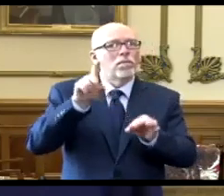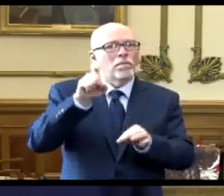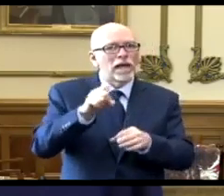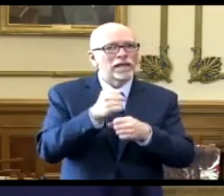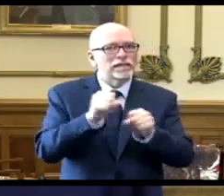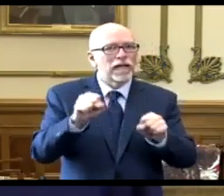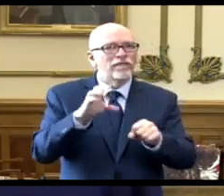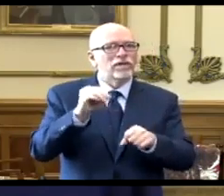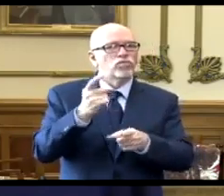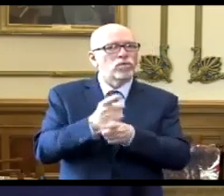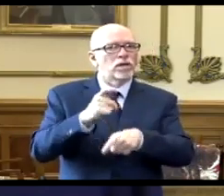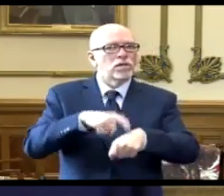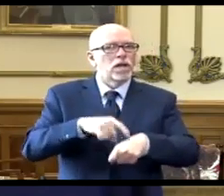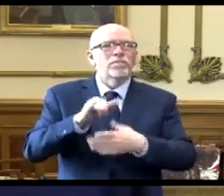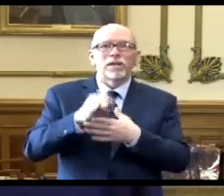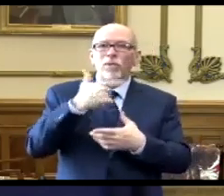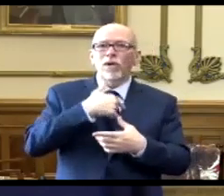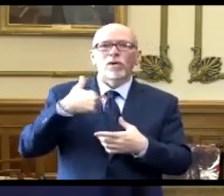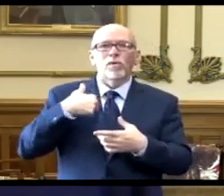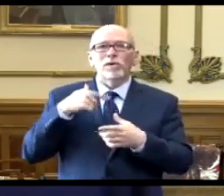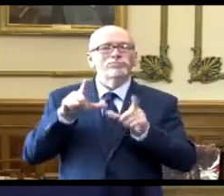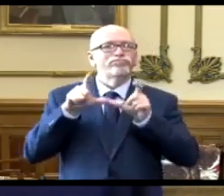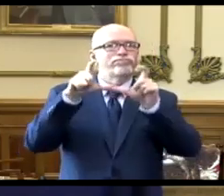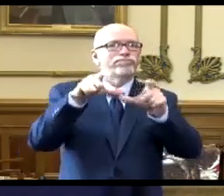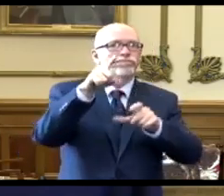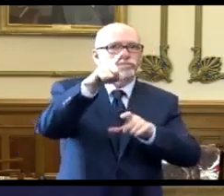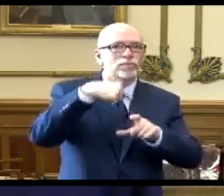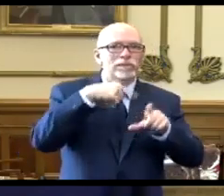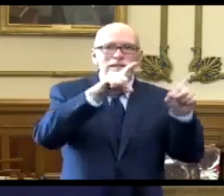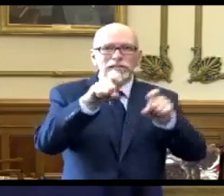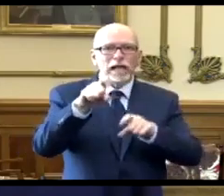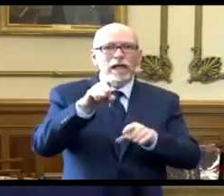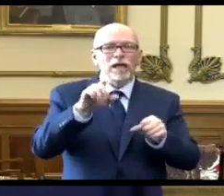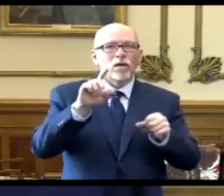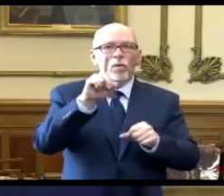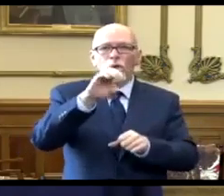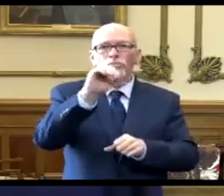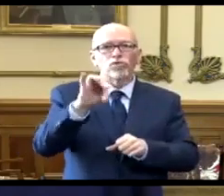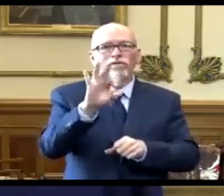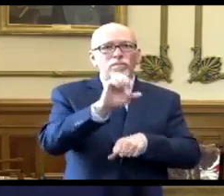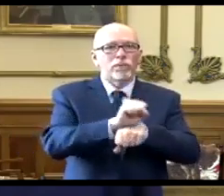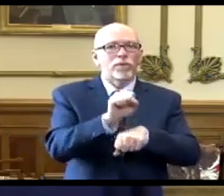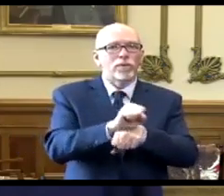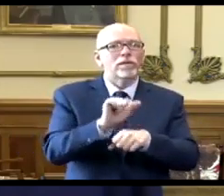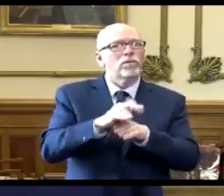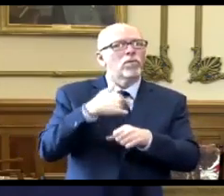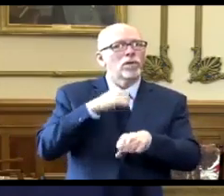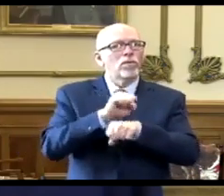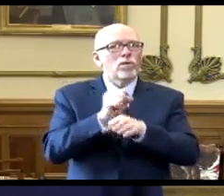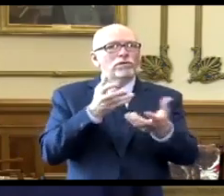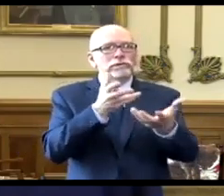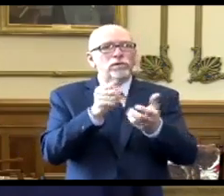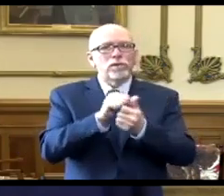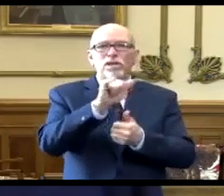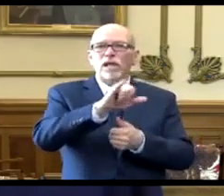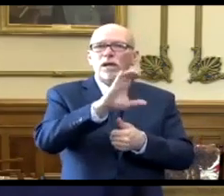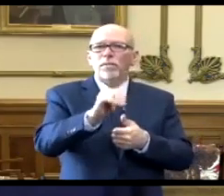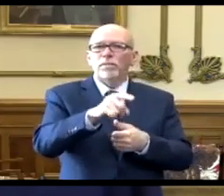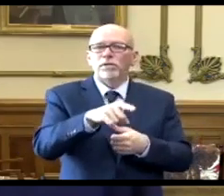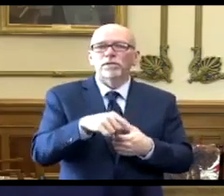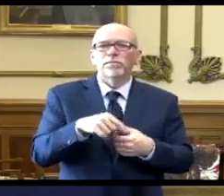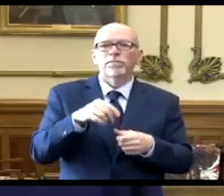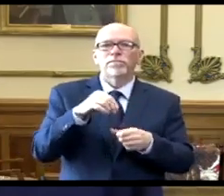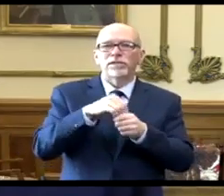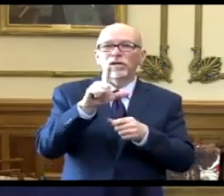and timely fashion. That's why we got up there and tested 100% of the folks there. That's why we've been working with the company